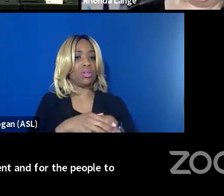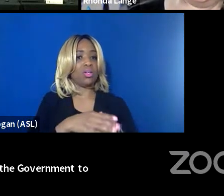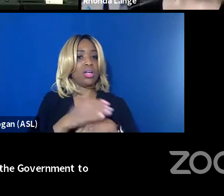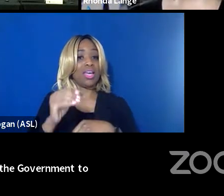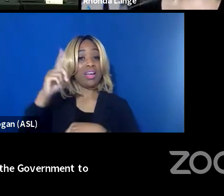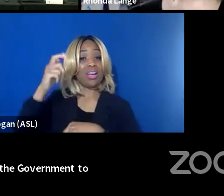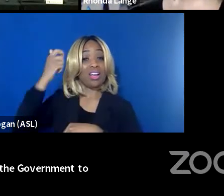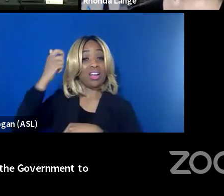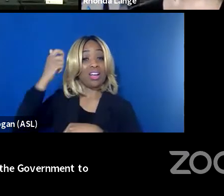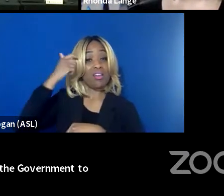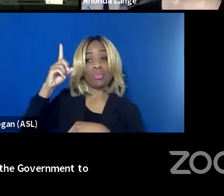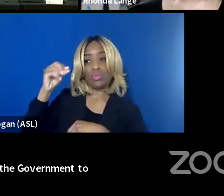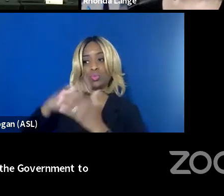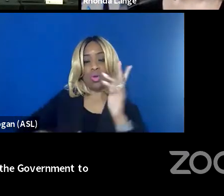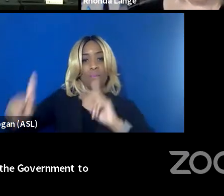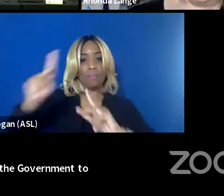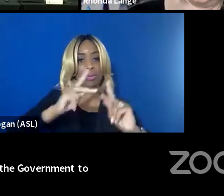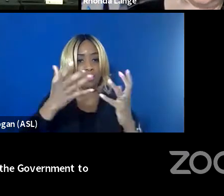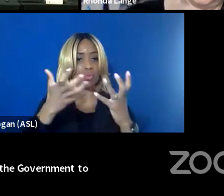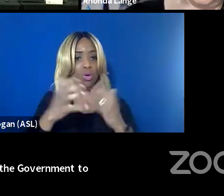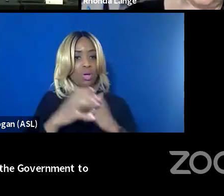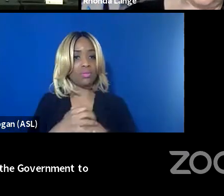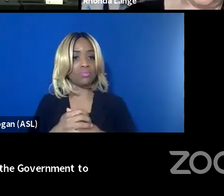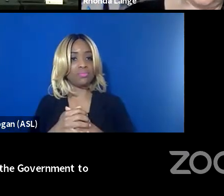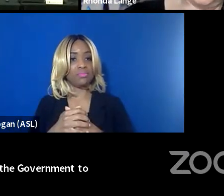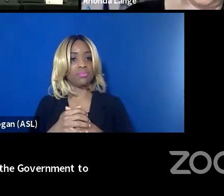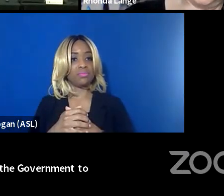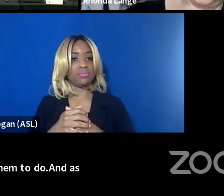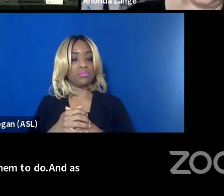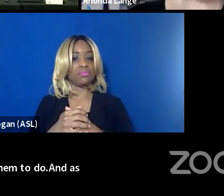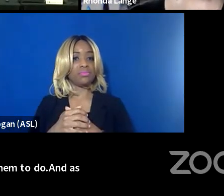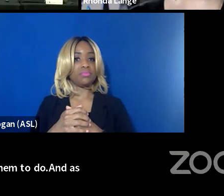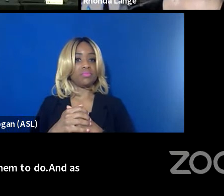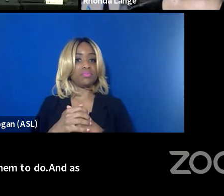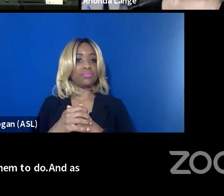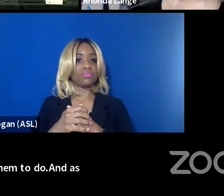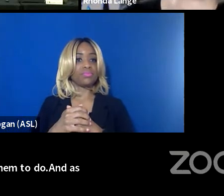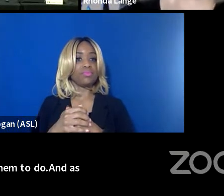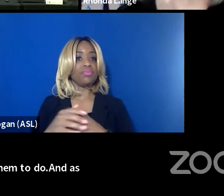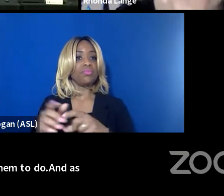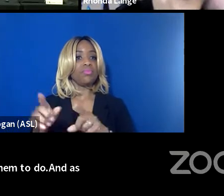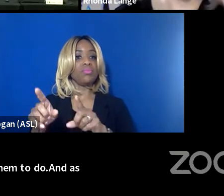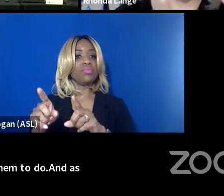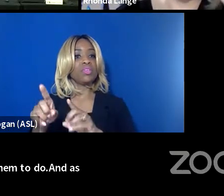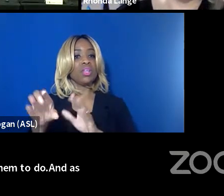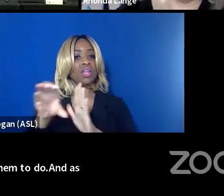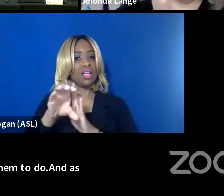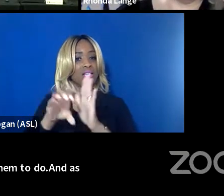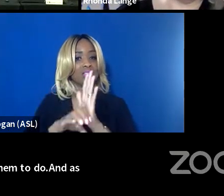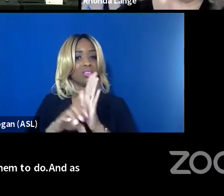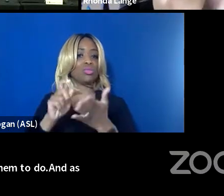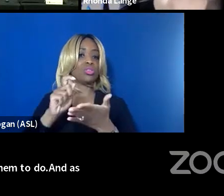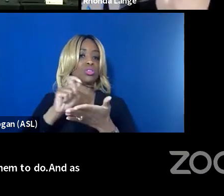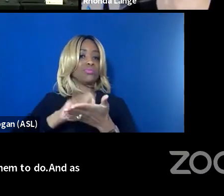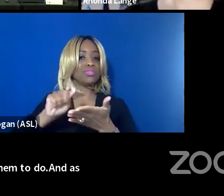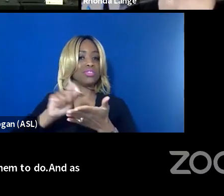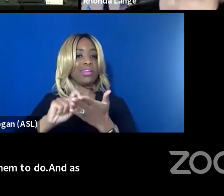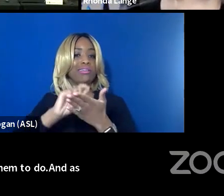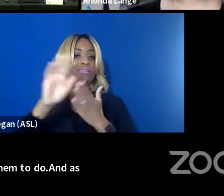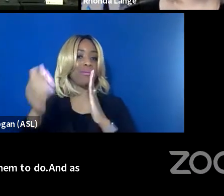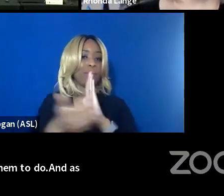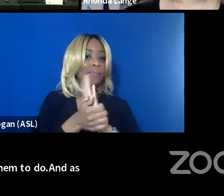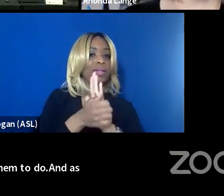to do. And as the Constitution has been rewritten and added to and